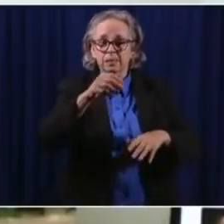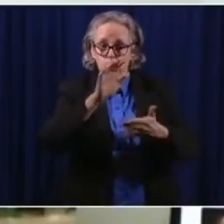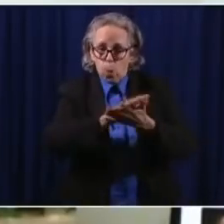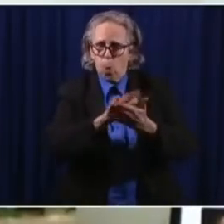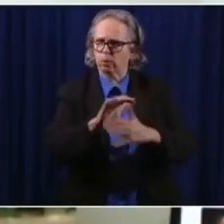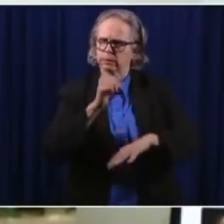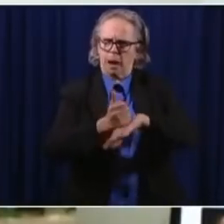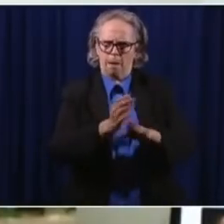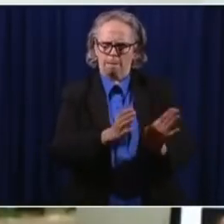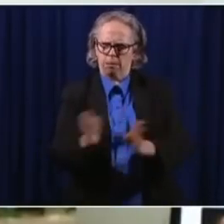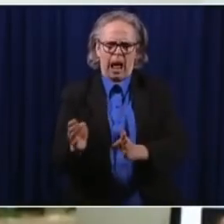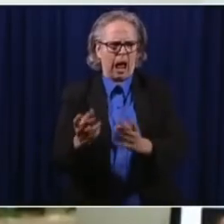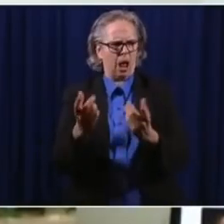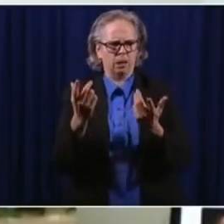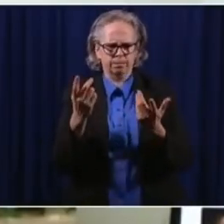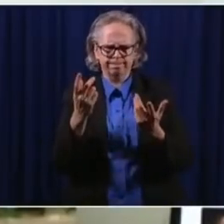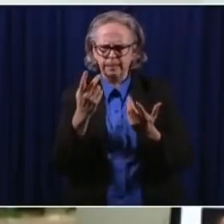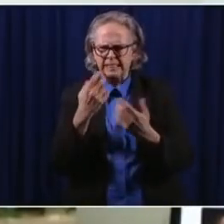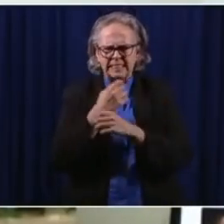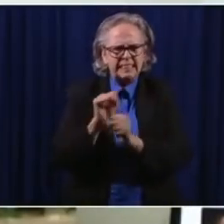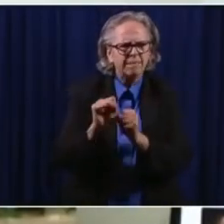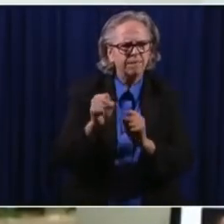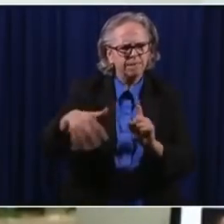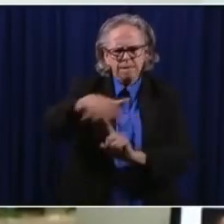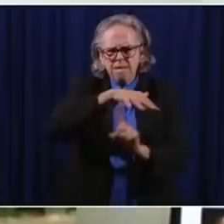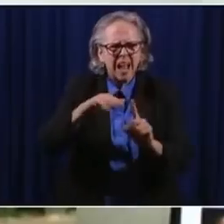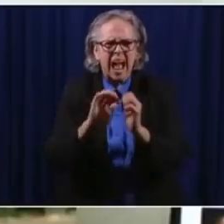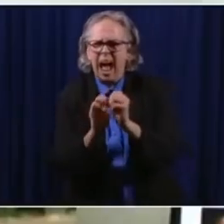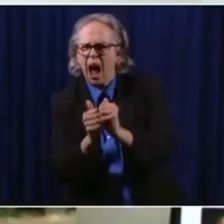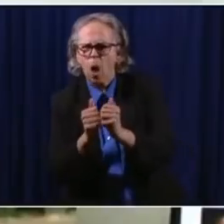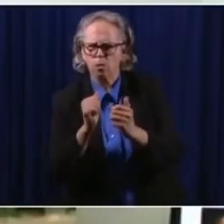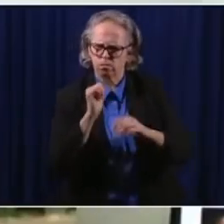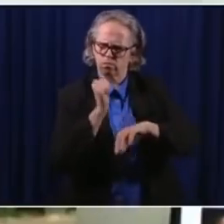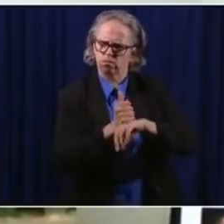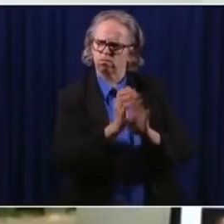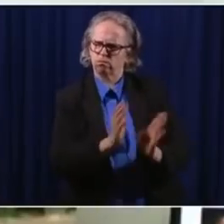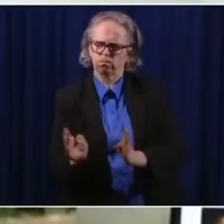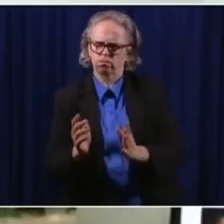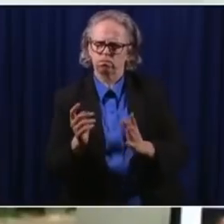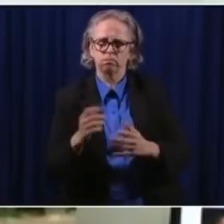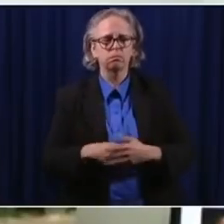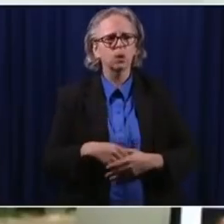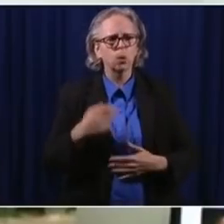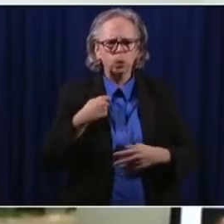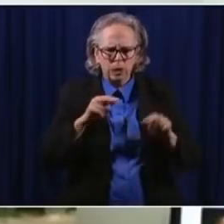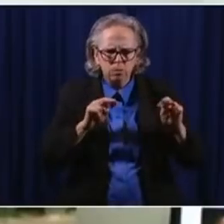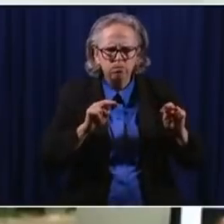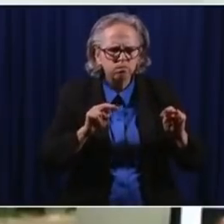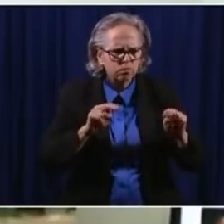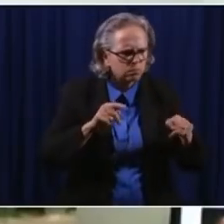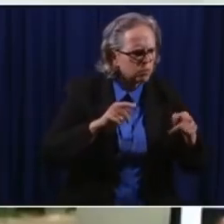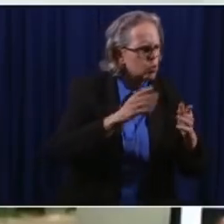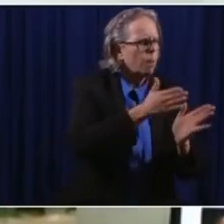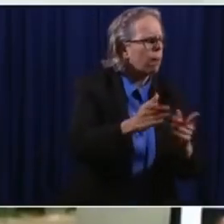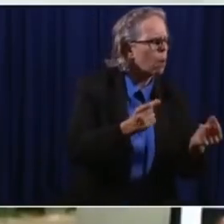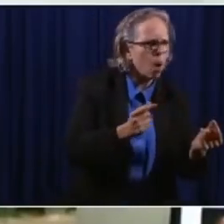those students and teachers in school as long as possible. And we'll be very closely monitoring that here in Clark County to make sure